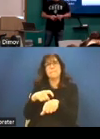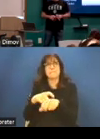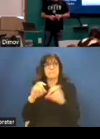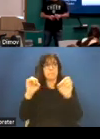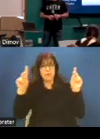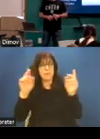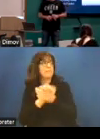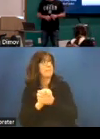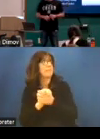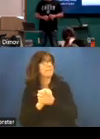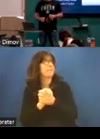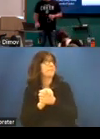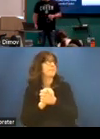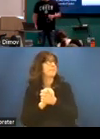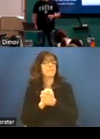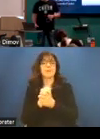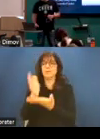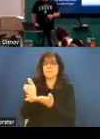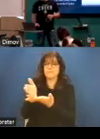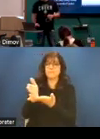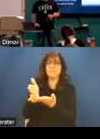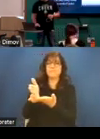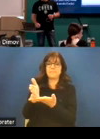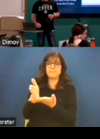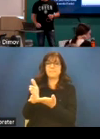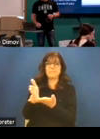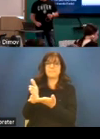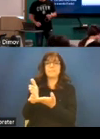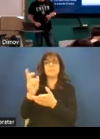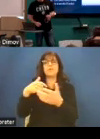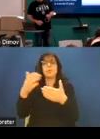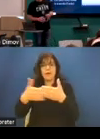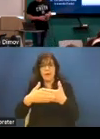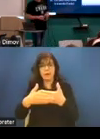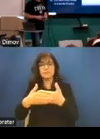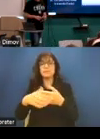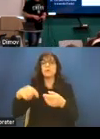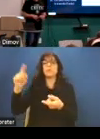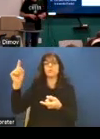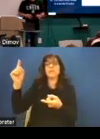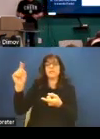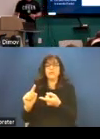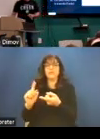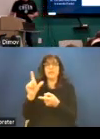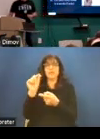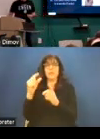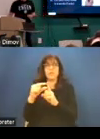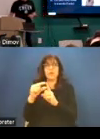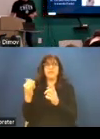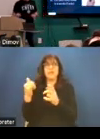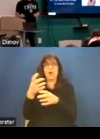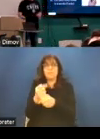Okay, let's stop. Next, reduce your 20-word story to 6